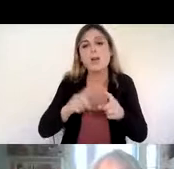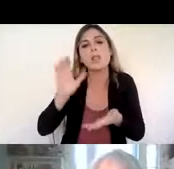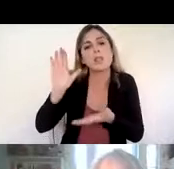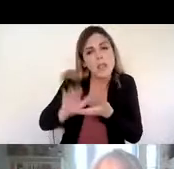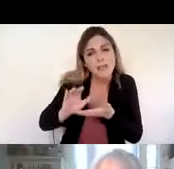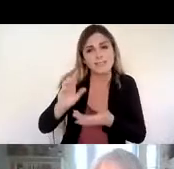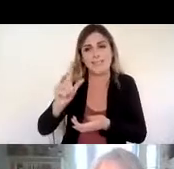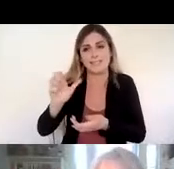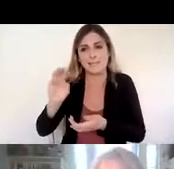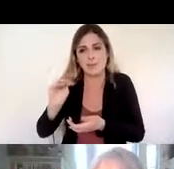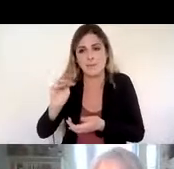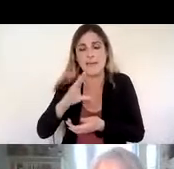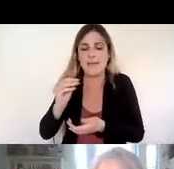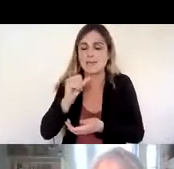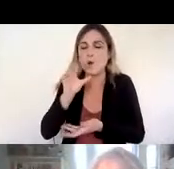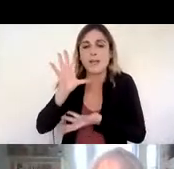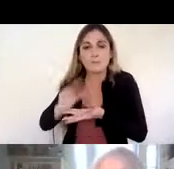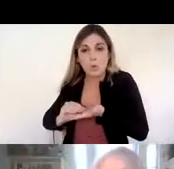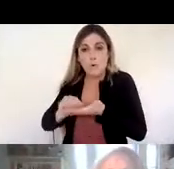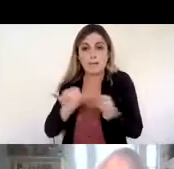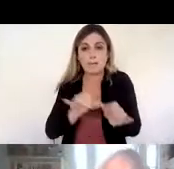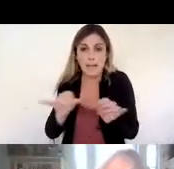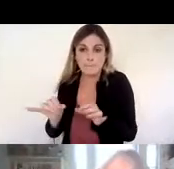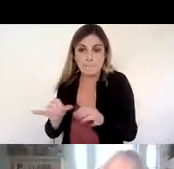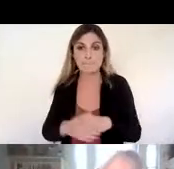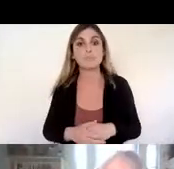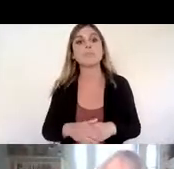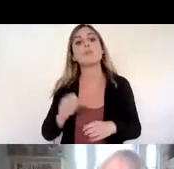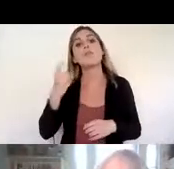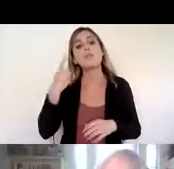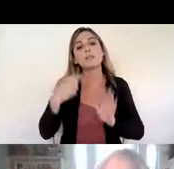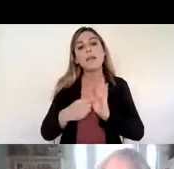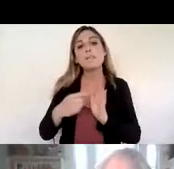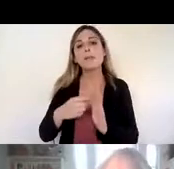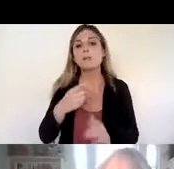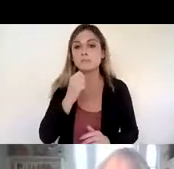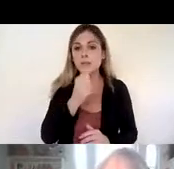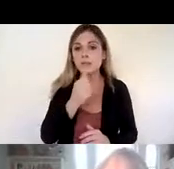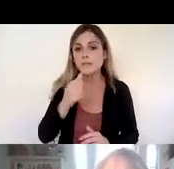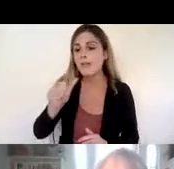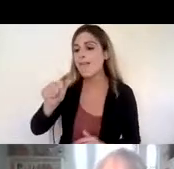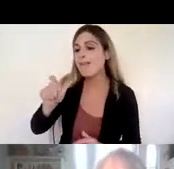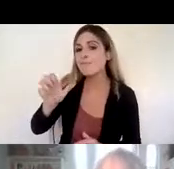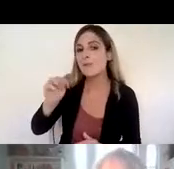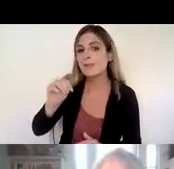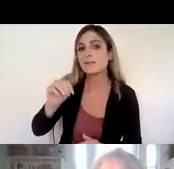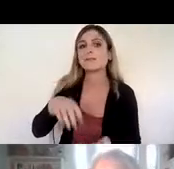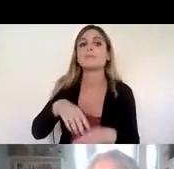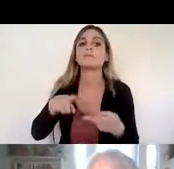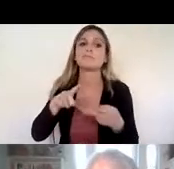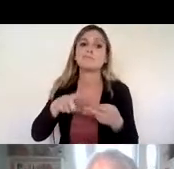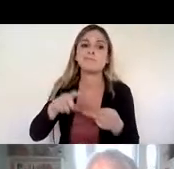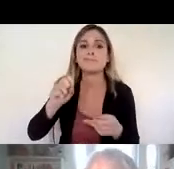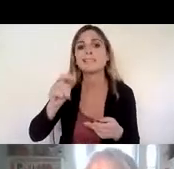and the calcium's not absorbed quite as well. So almonds and almond butter, sesame seeds and tahini, figs, oranges, and beans can